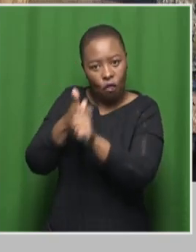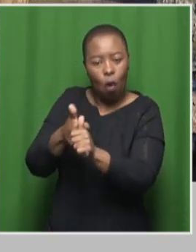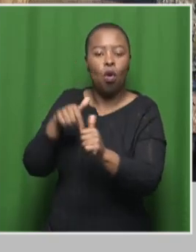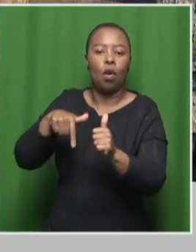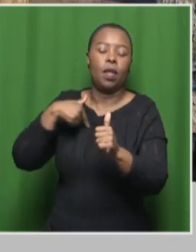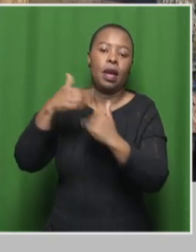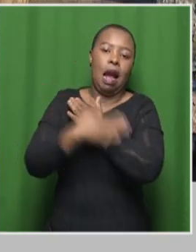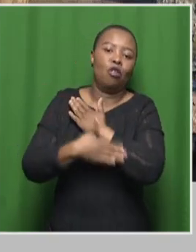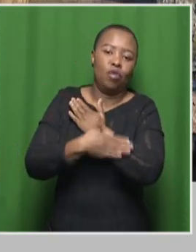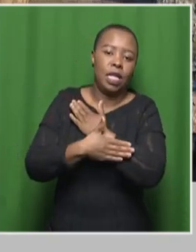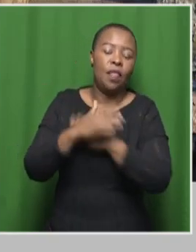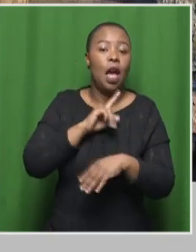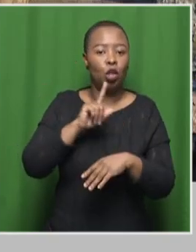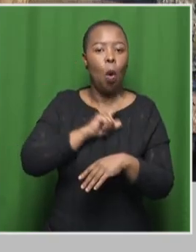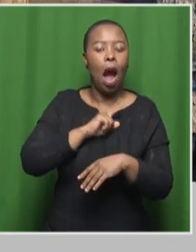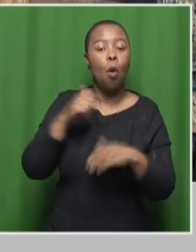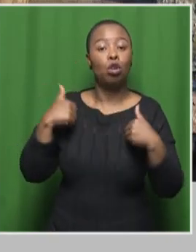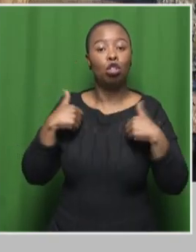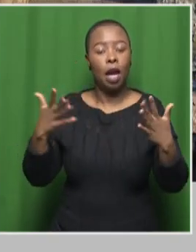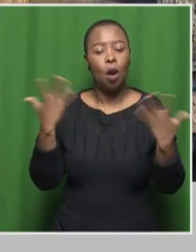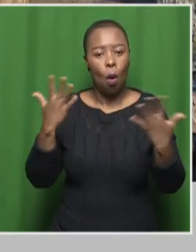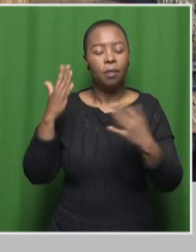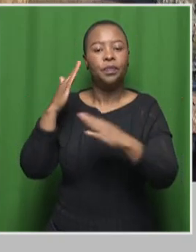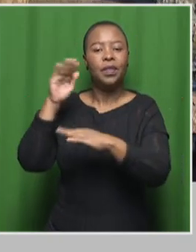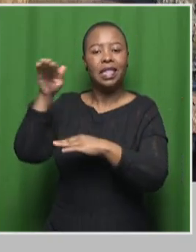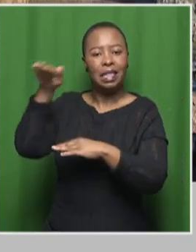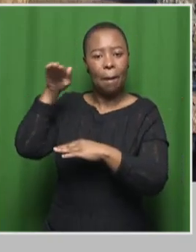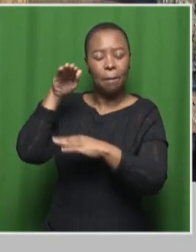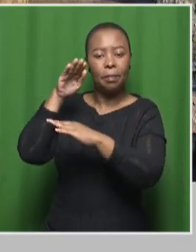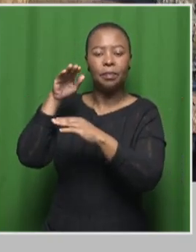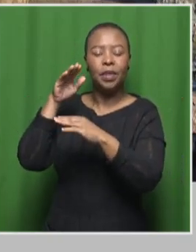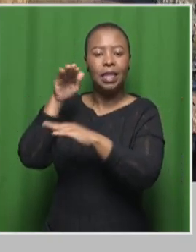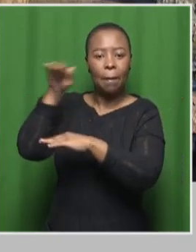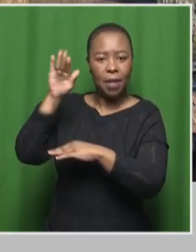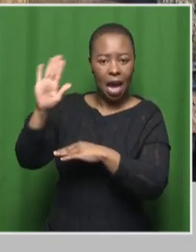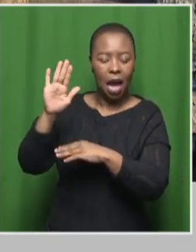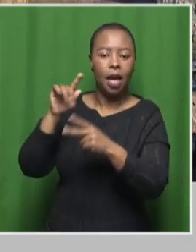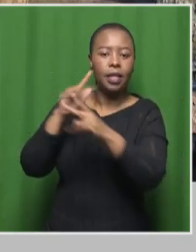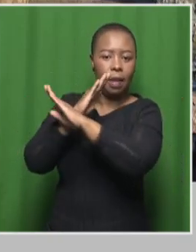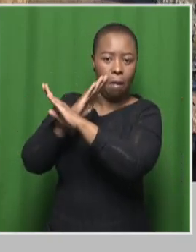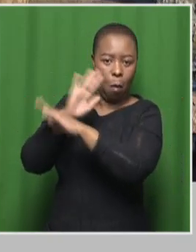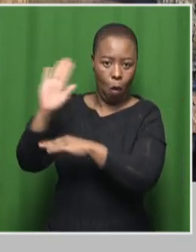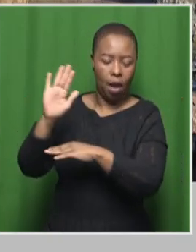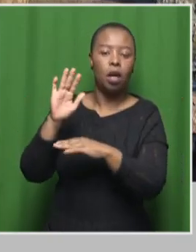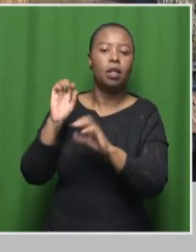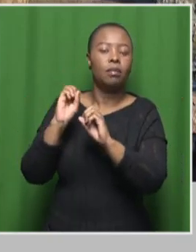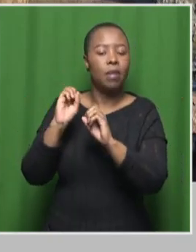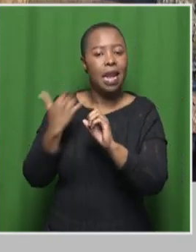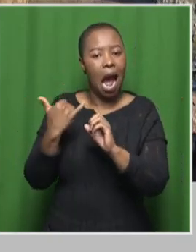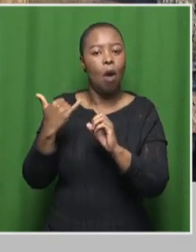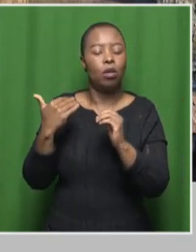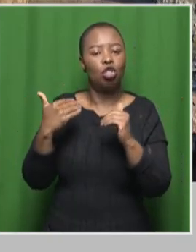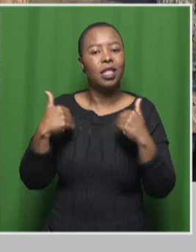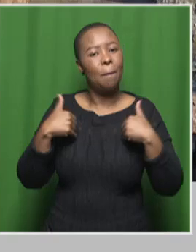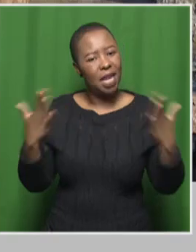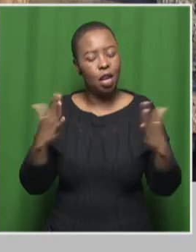have started in Zambia and Zimbabwe. It is the beginning. It's not an end. Speaking on that, I think what was